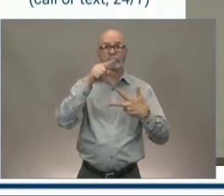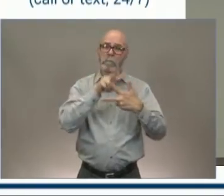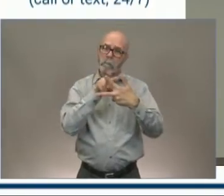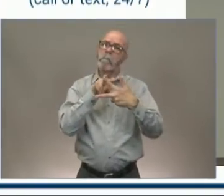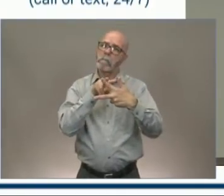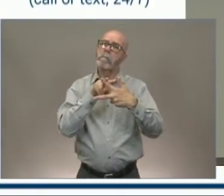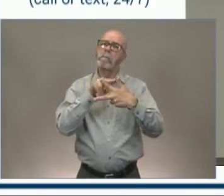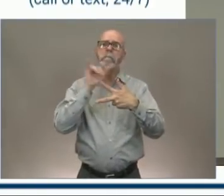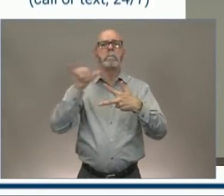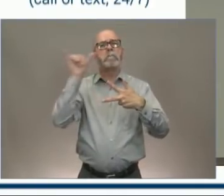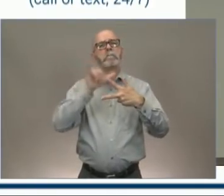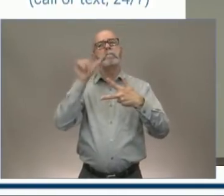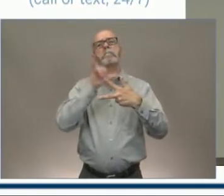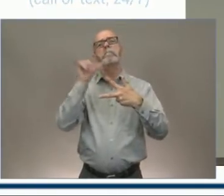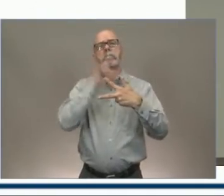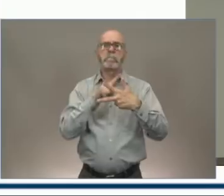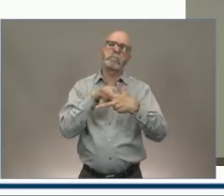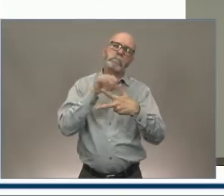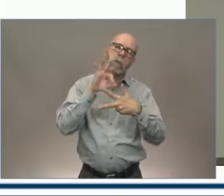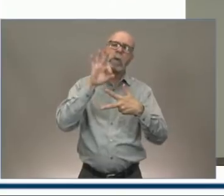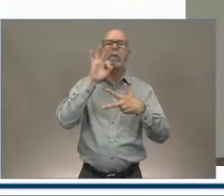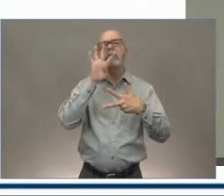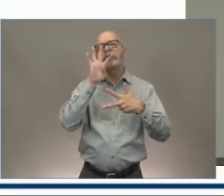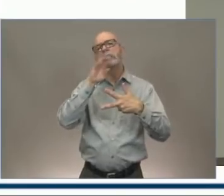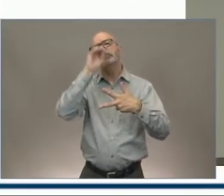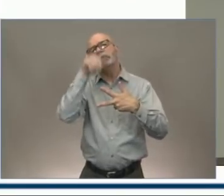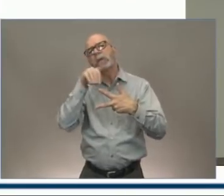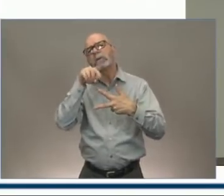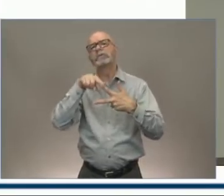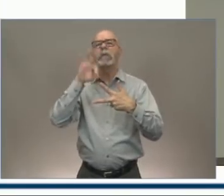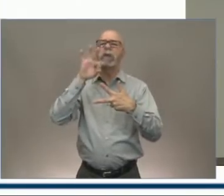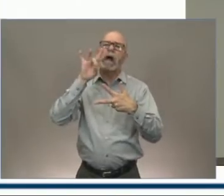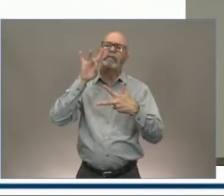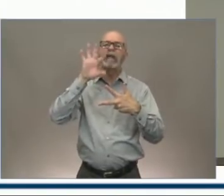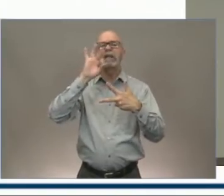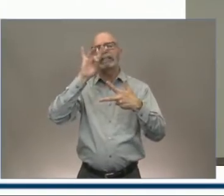have been shown to be 94 to 95% effective in preventing